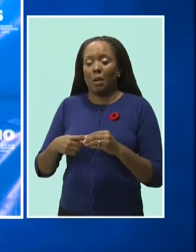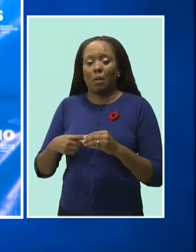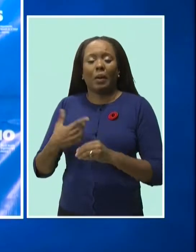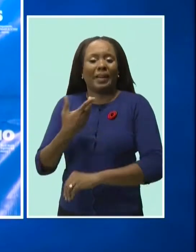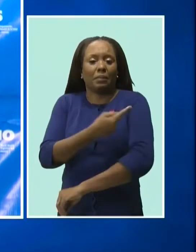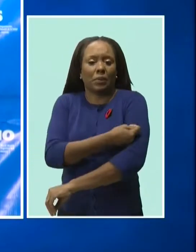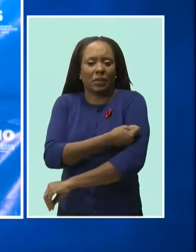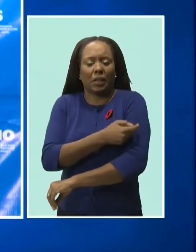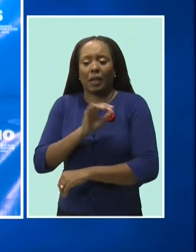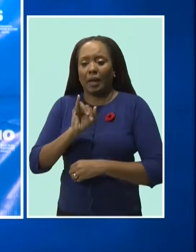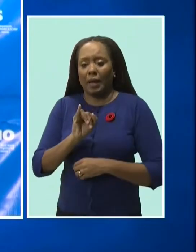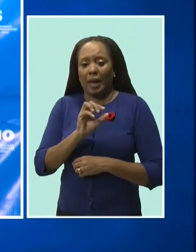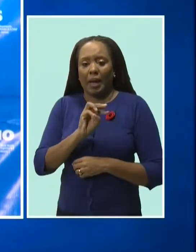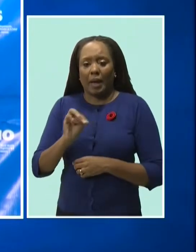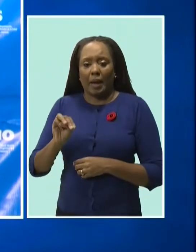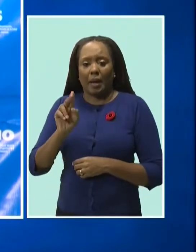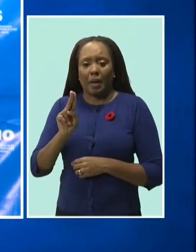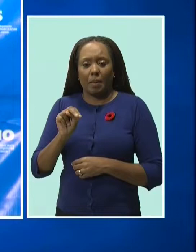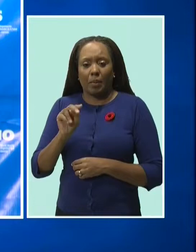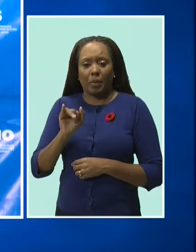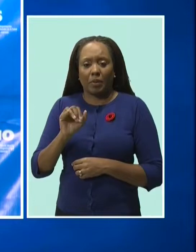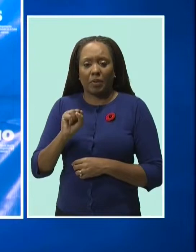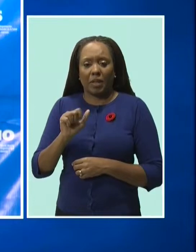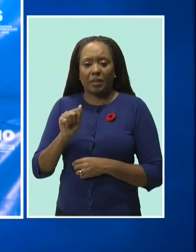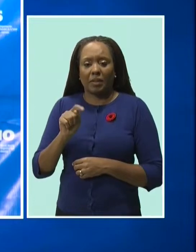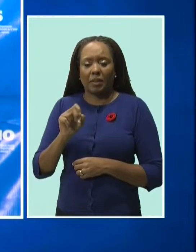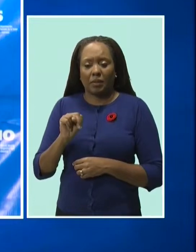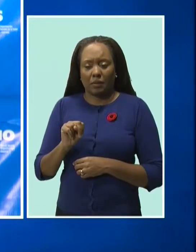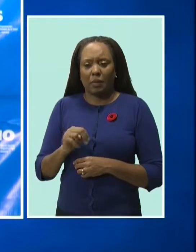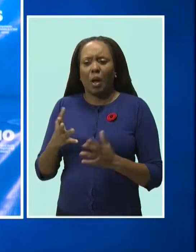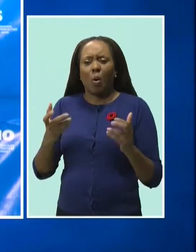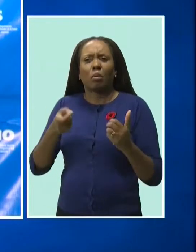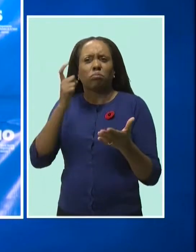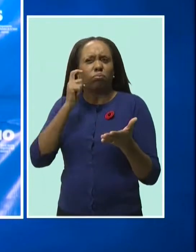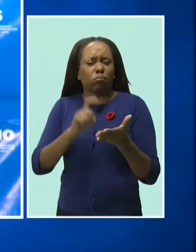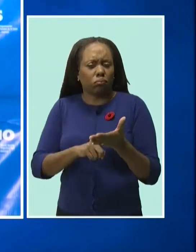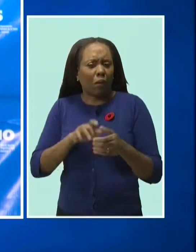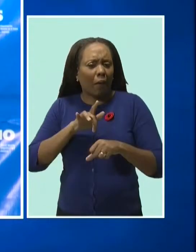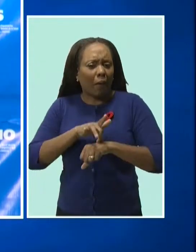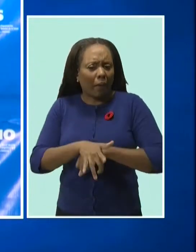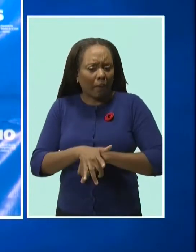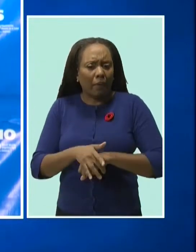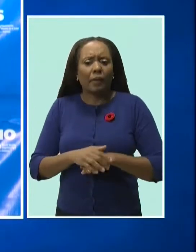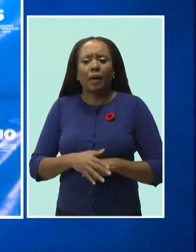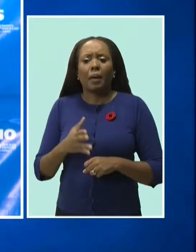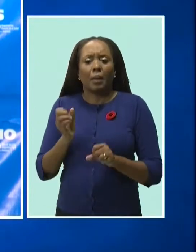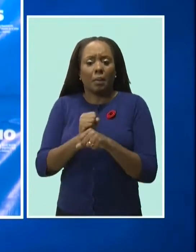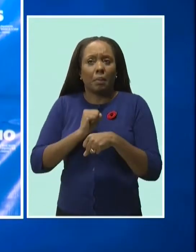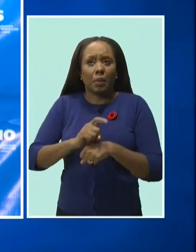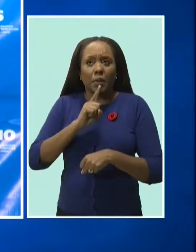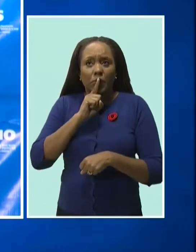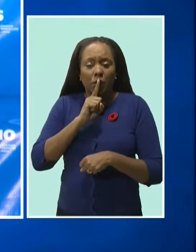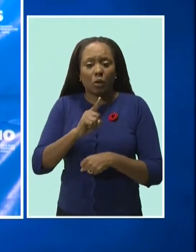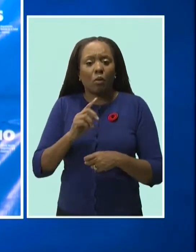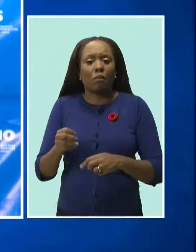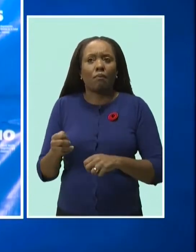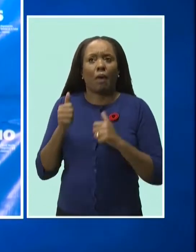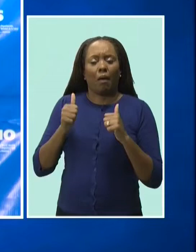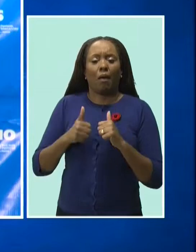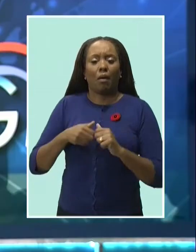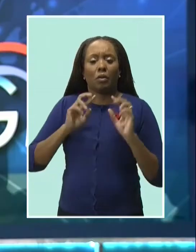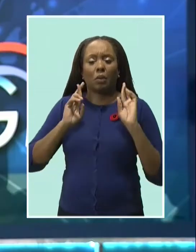on identifying early detection of these cases, analyzing them, and ensure an adequate and rapid